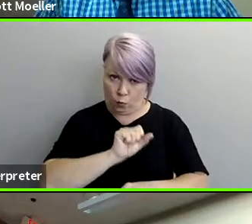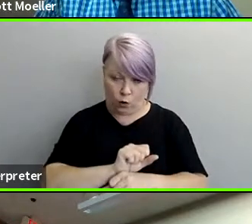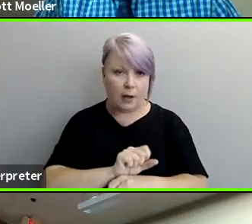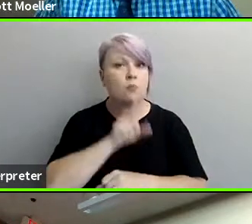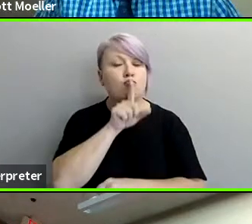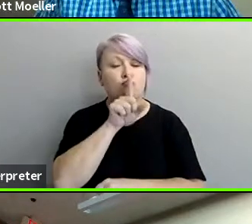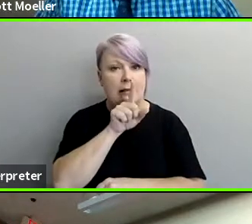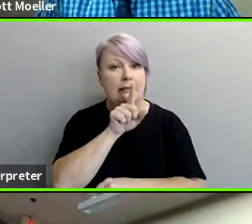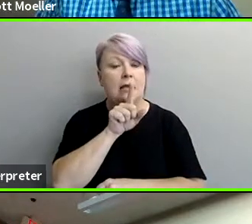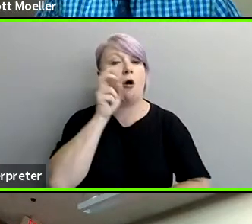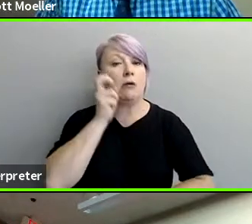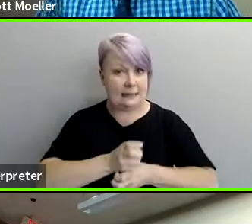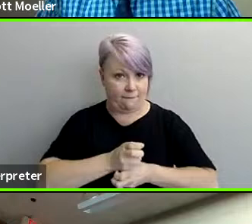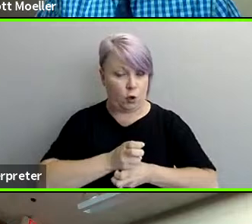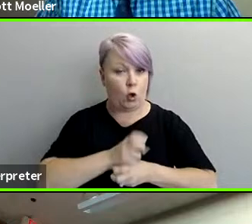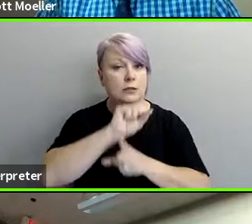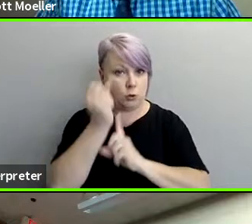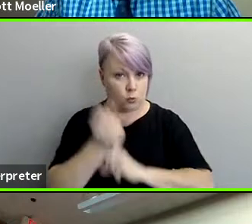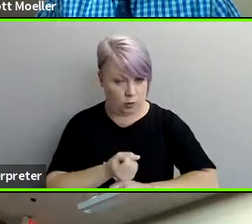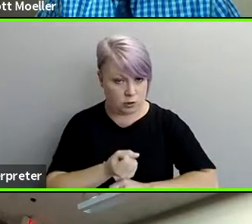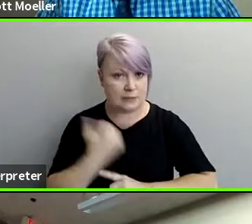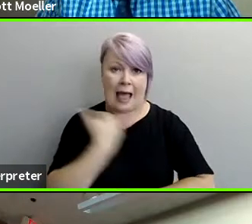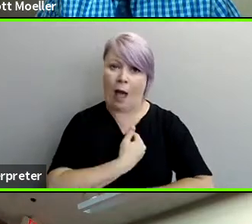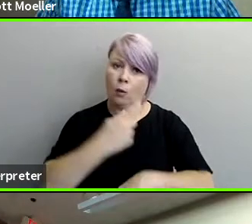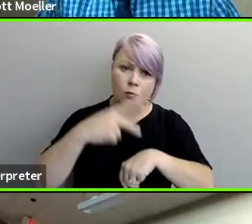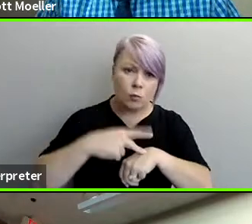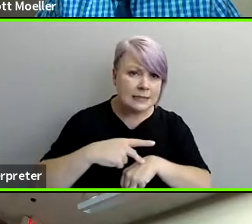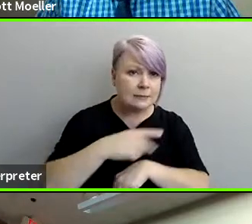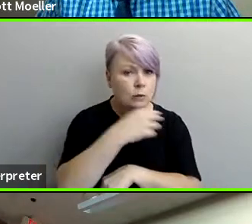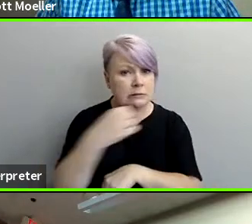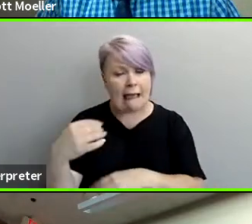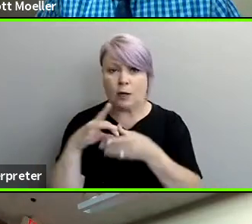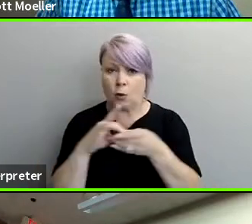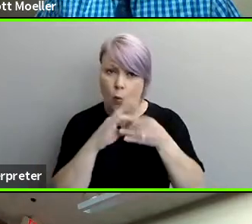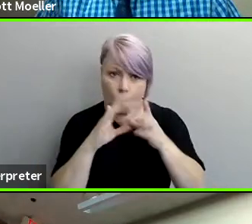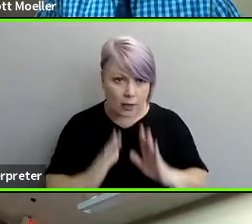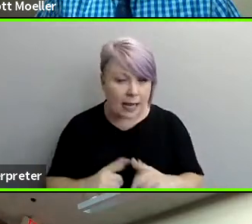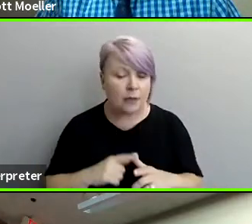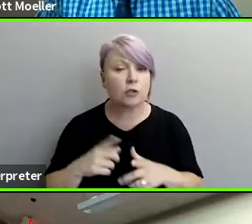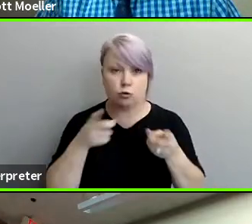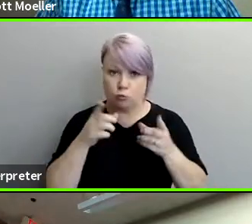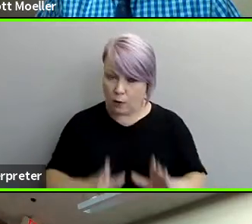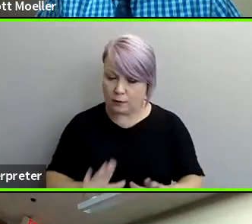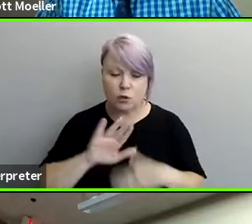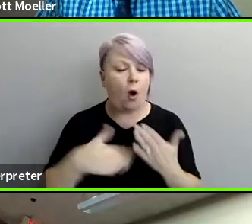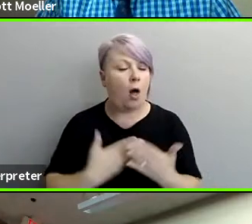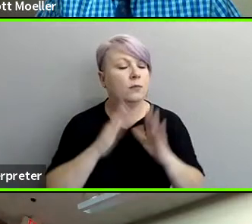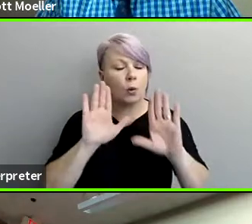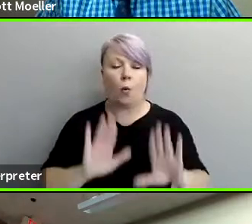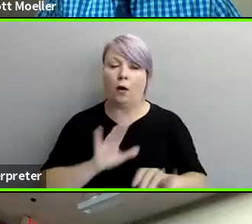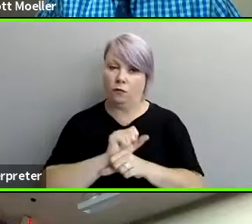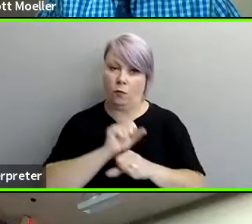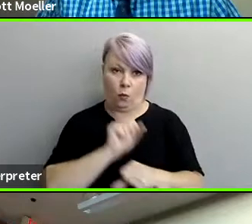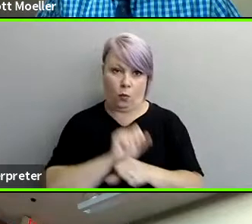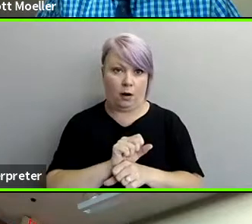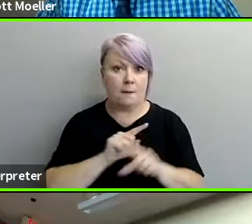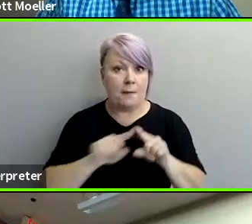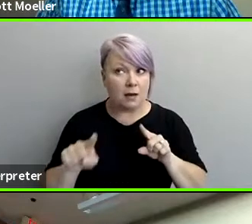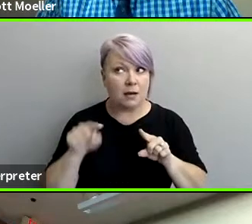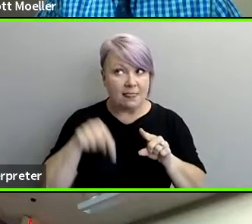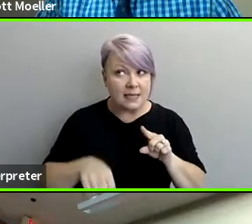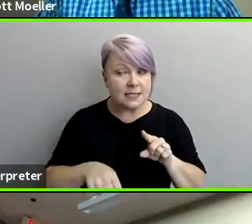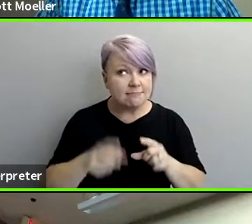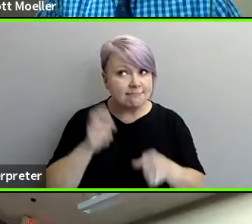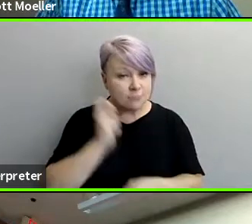difficult circumstances, and our principals and our coordinators and directors are doing a great job too. But it's